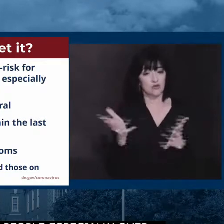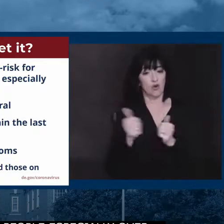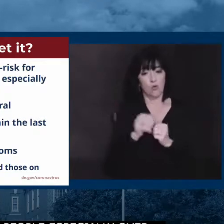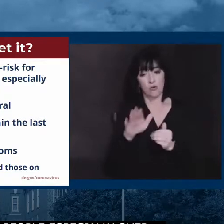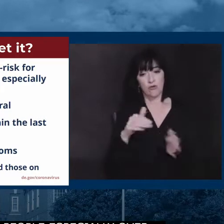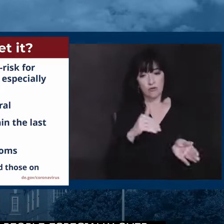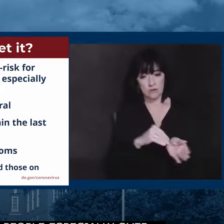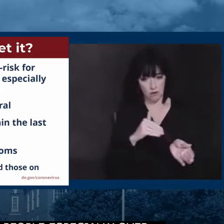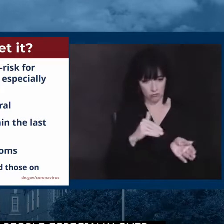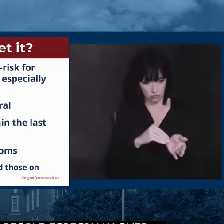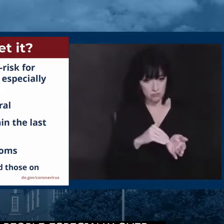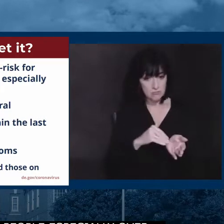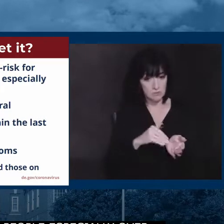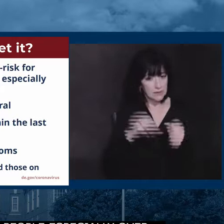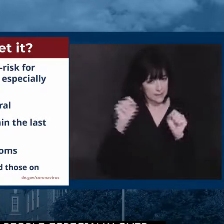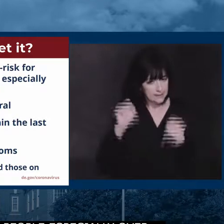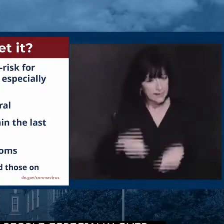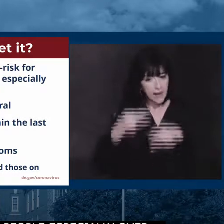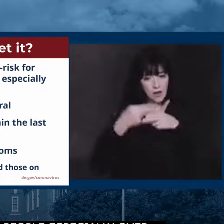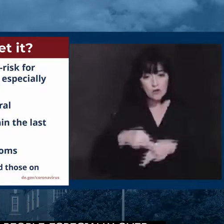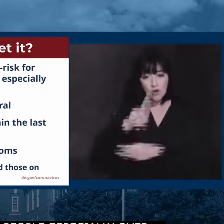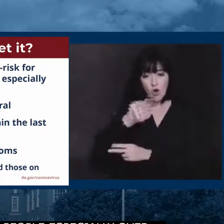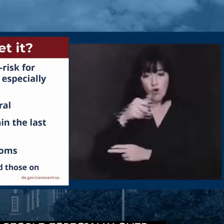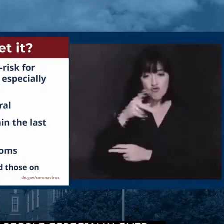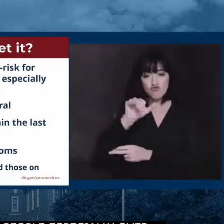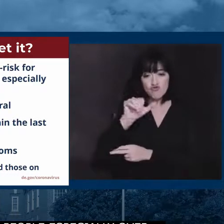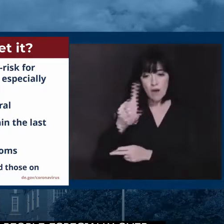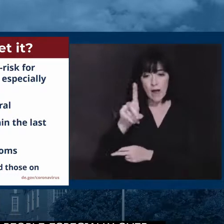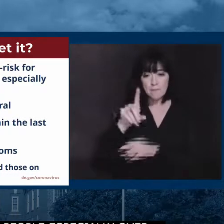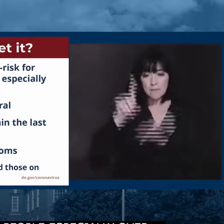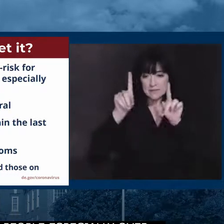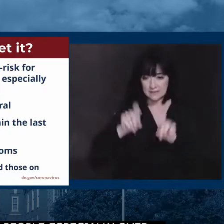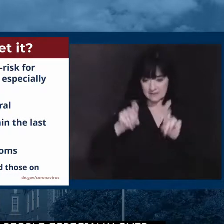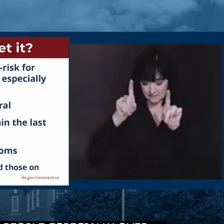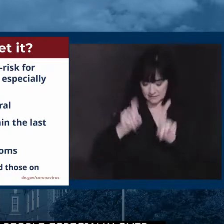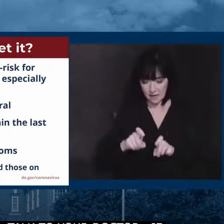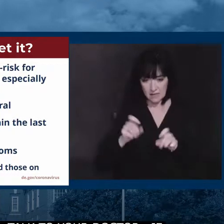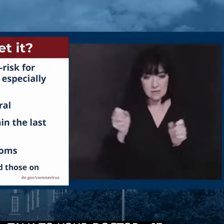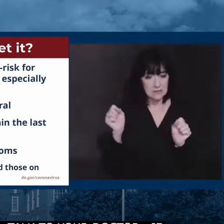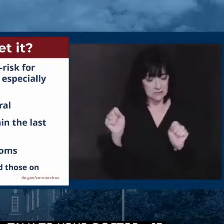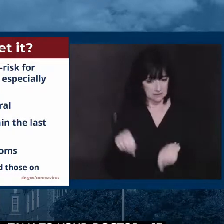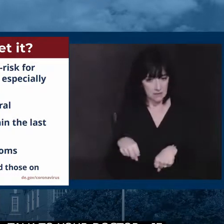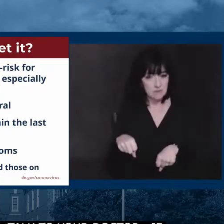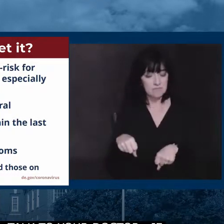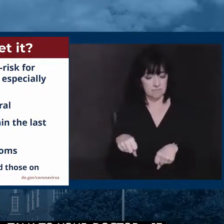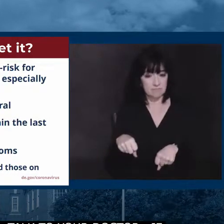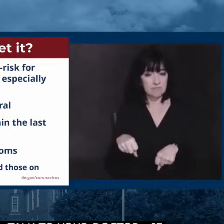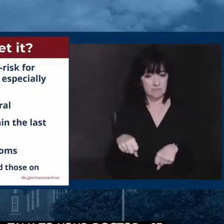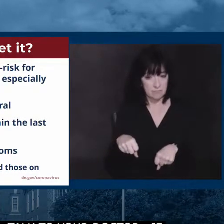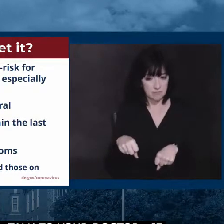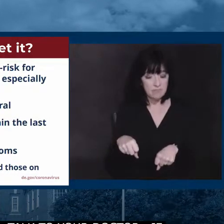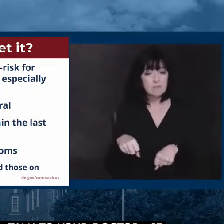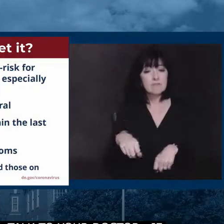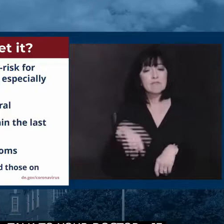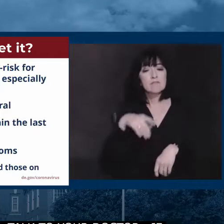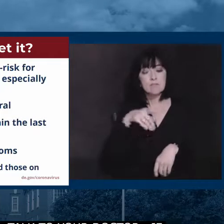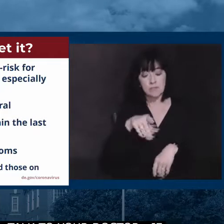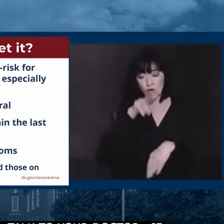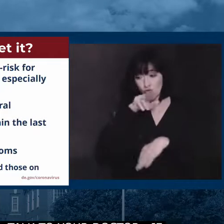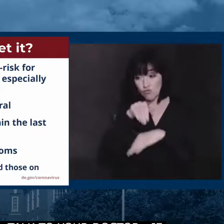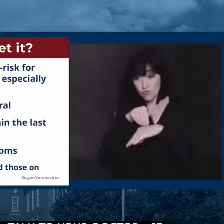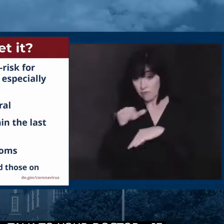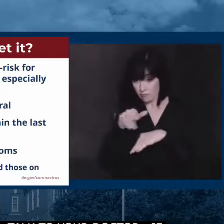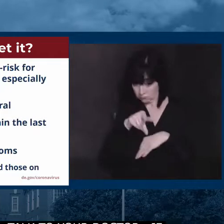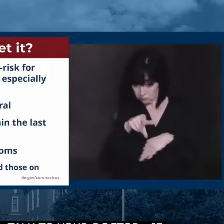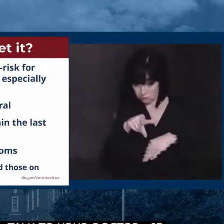if they can do a rapid test, that's ideal. Again, the sooner you know, the better. and then get yourself referred to an